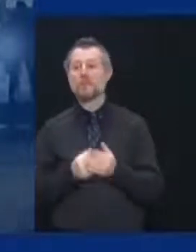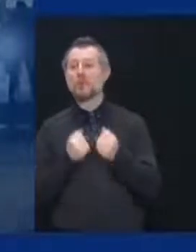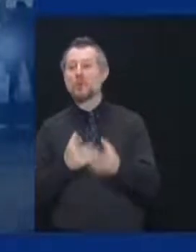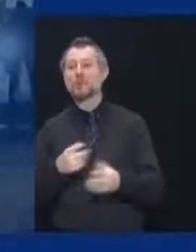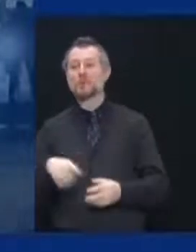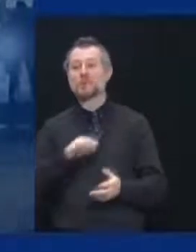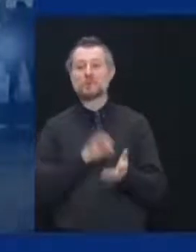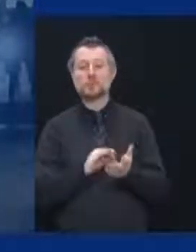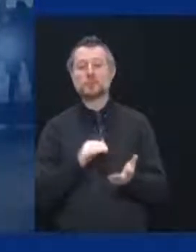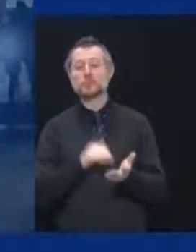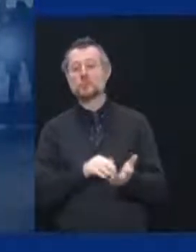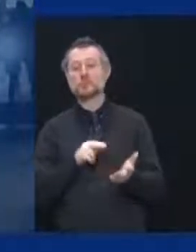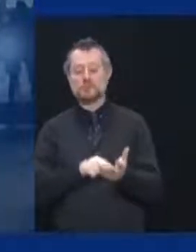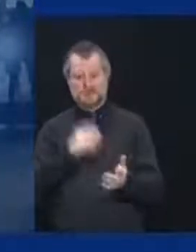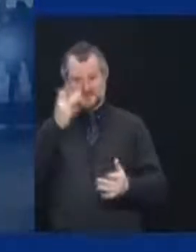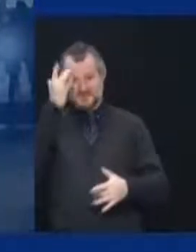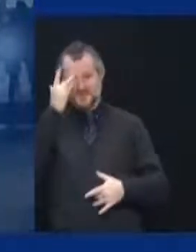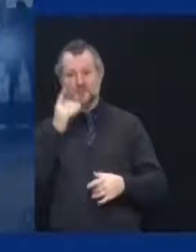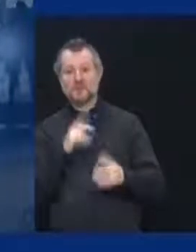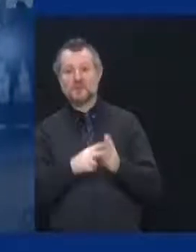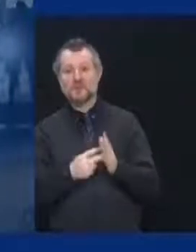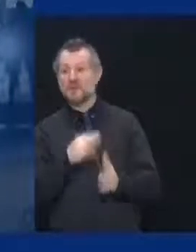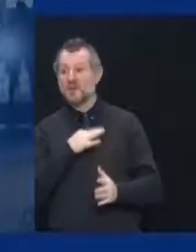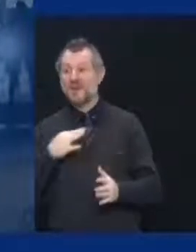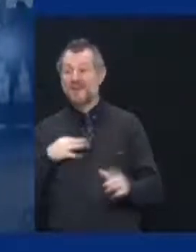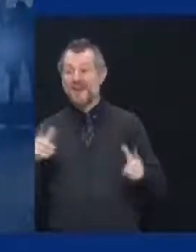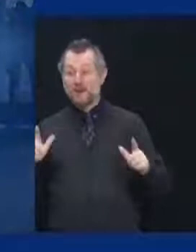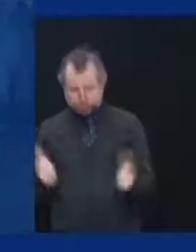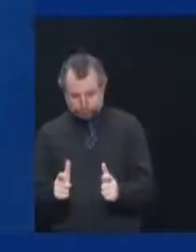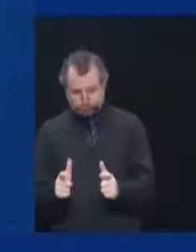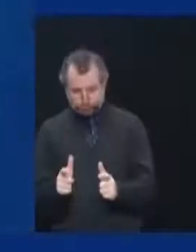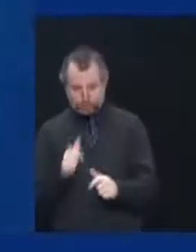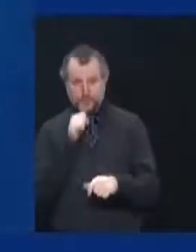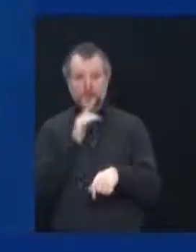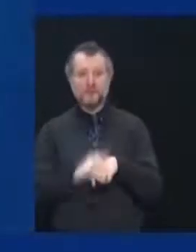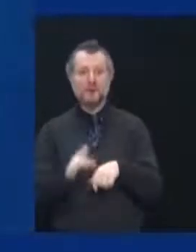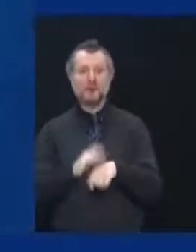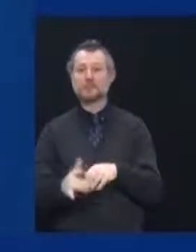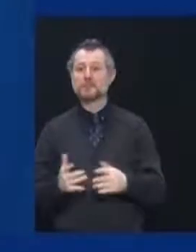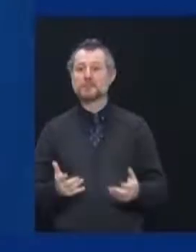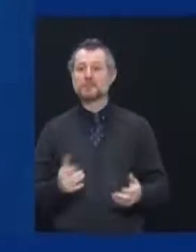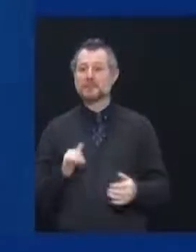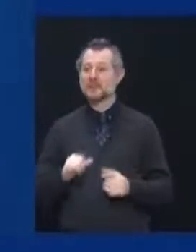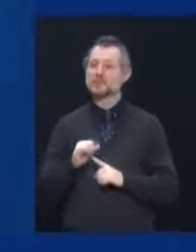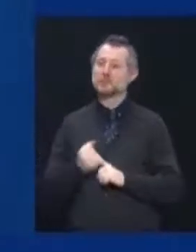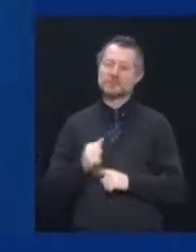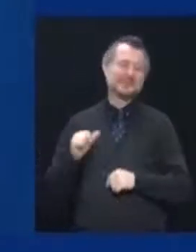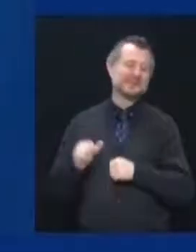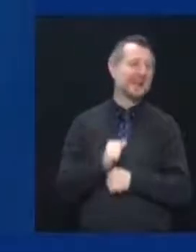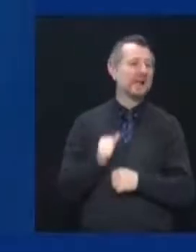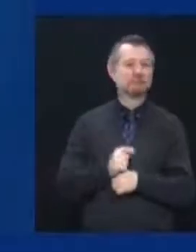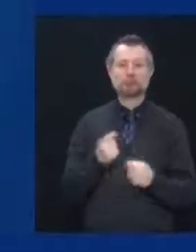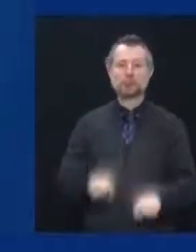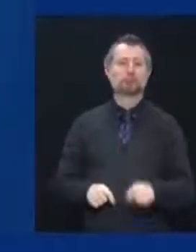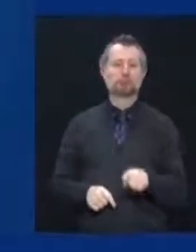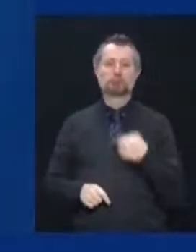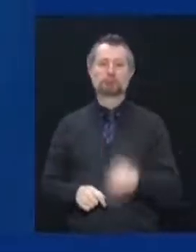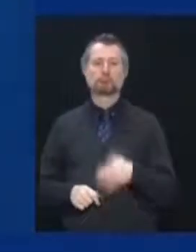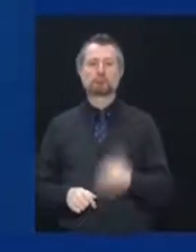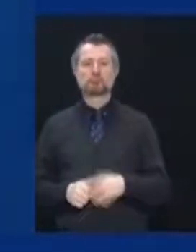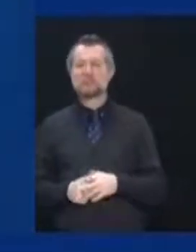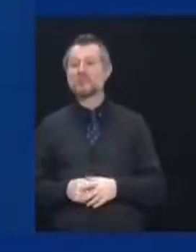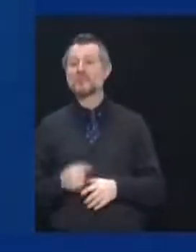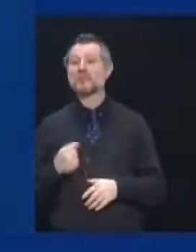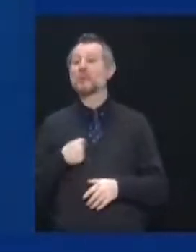sick, reducing the staffing. It's a dangerous situation that we're in. Long and the short of it is,